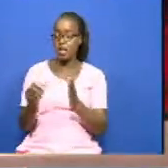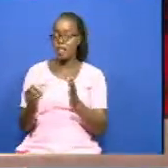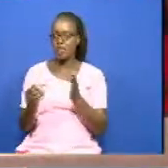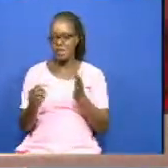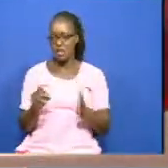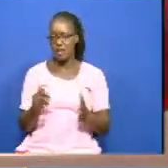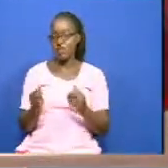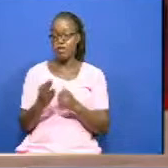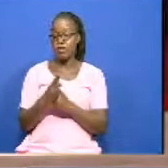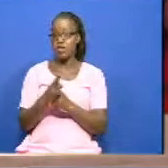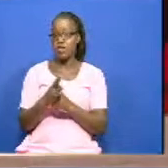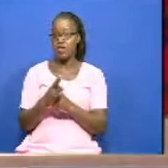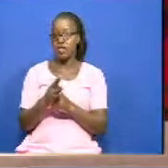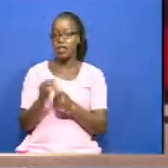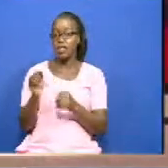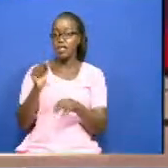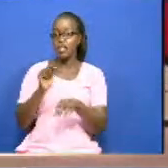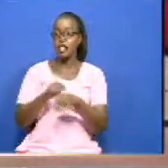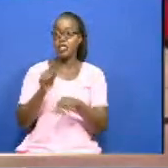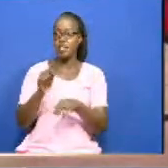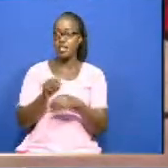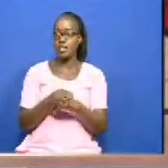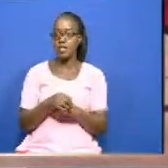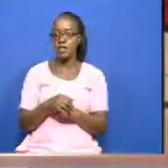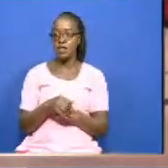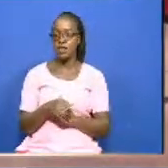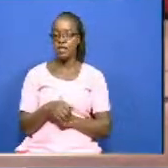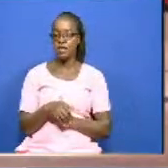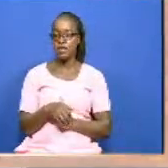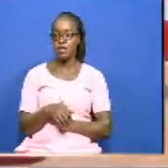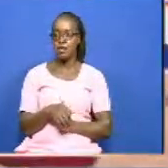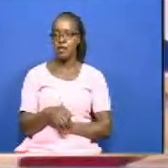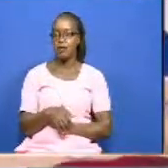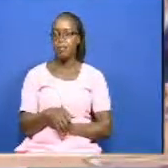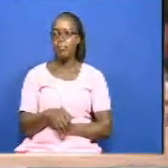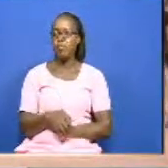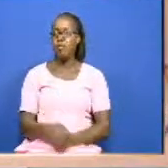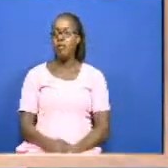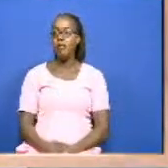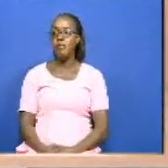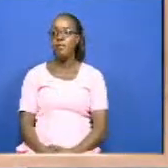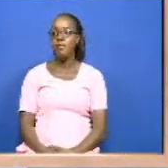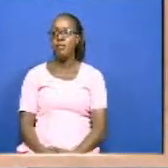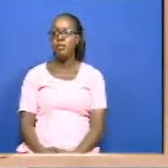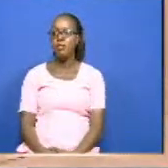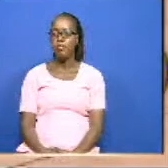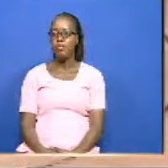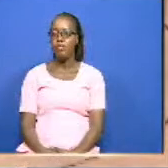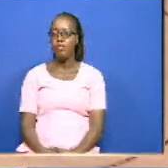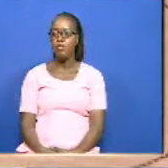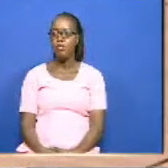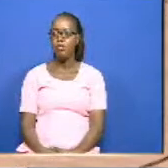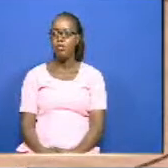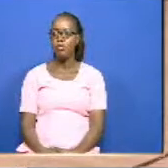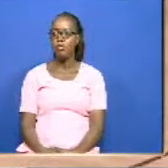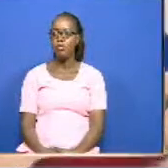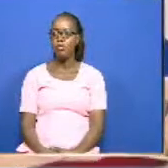Hero off balance, puts it in. Tyler Hero with another floater. Pushes up the floor. Caldwell Pope,